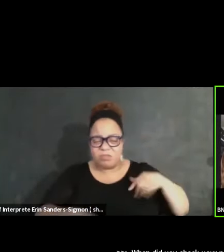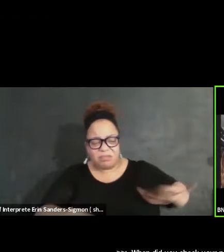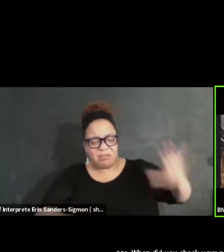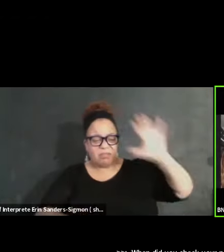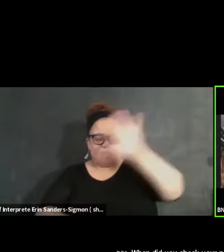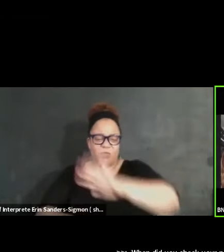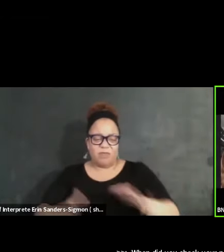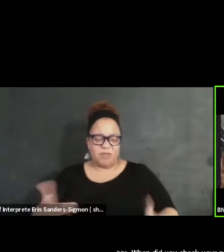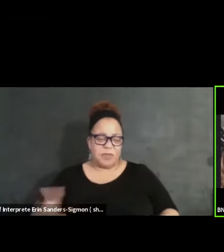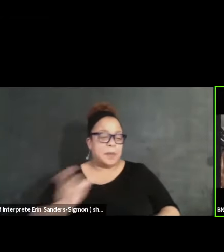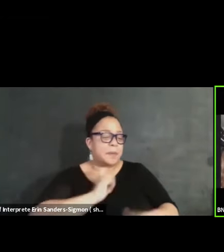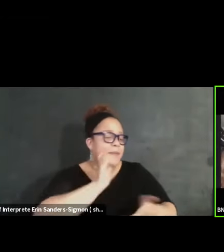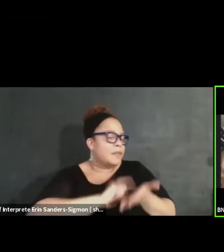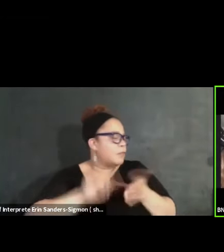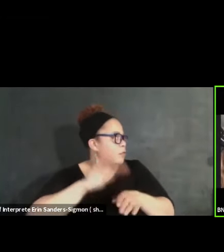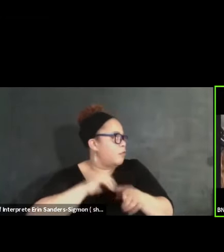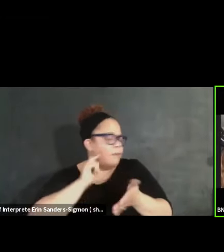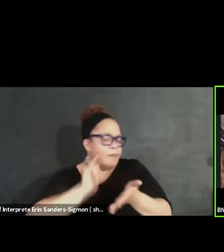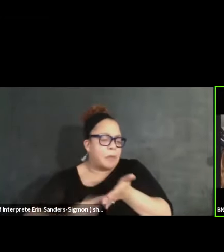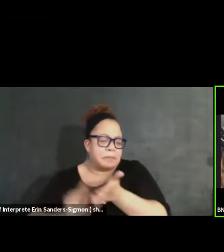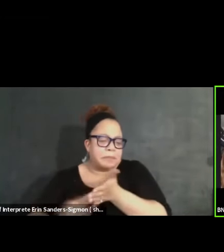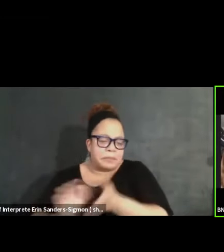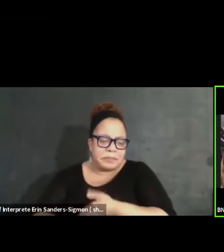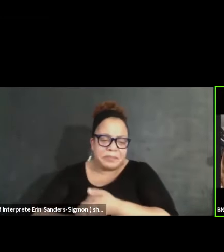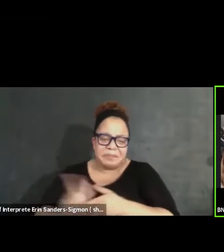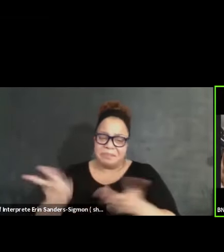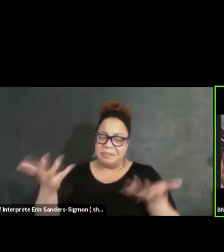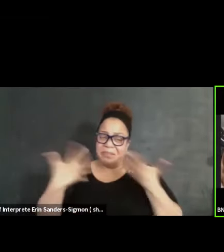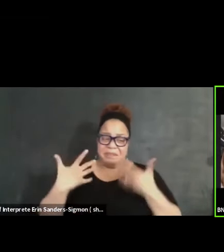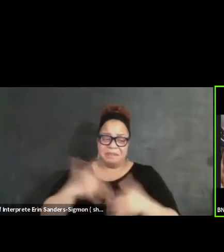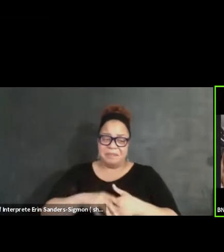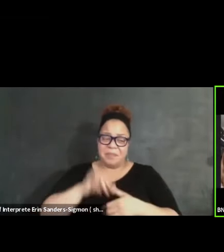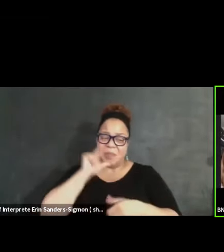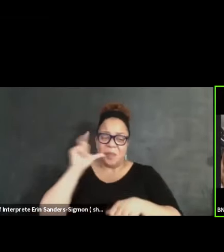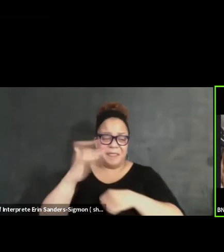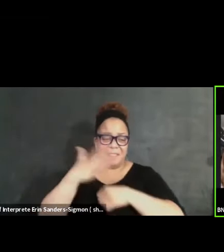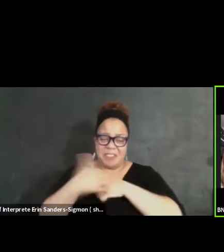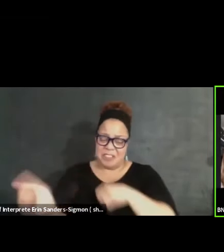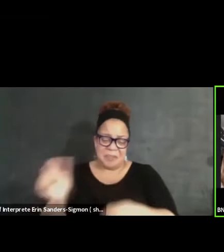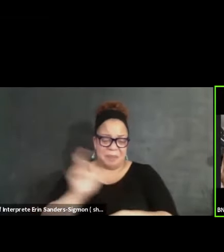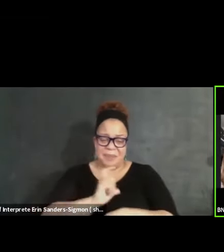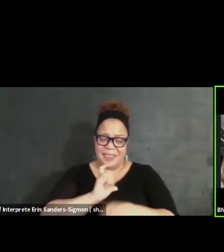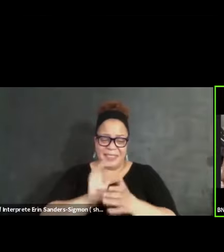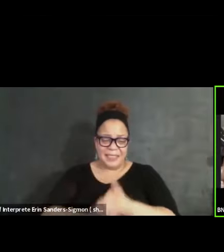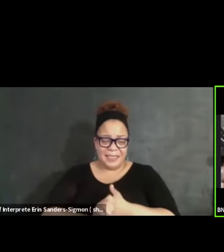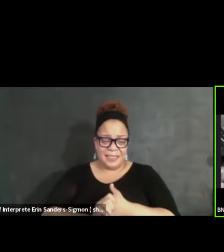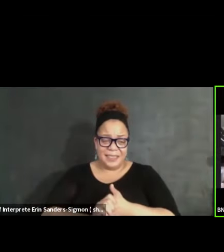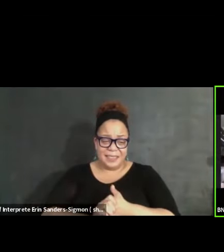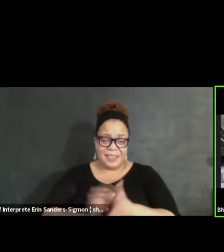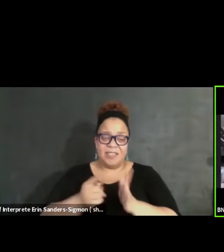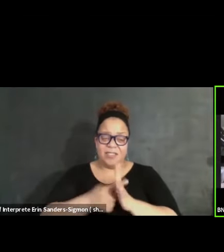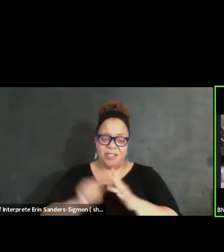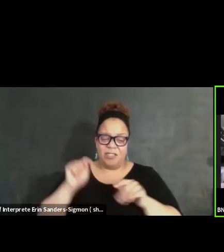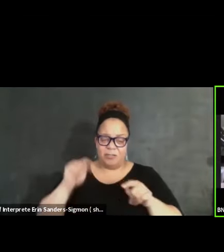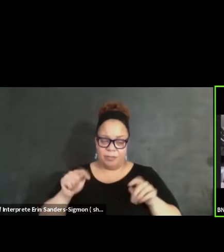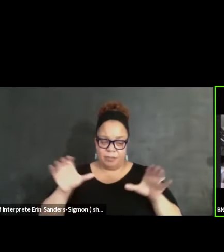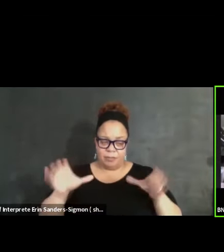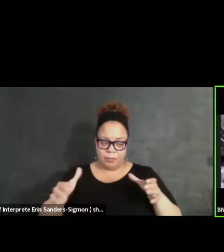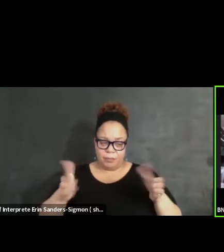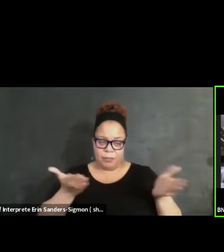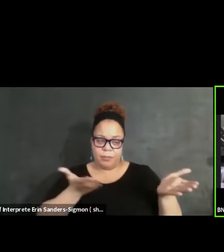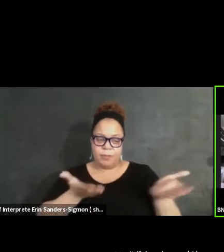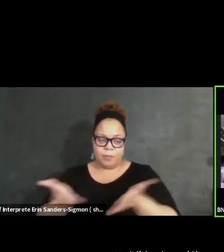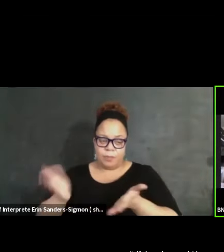America would leave us alone, we wouldn't have to call. From the very beginning, this place has been plotting our downfall. You need us.